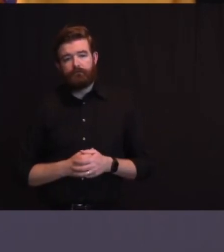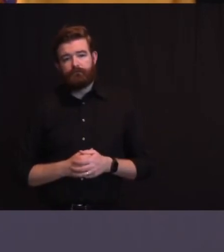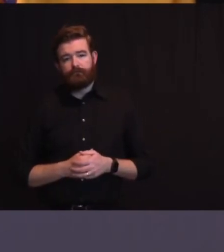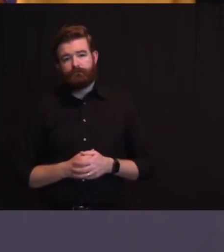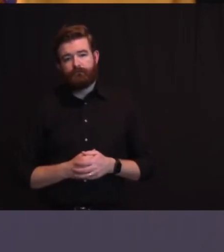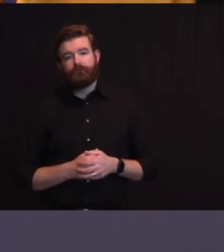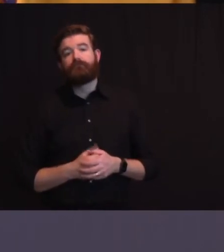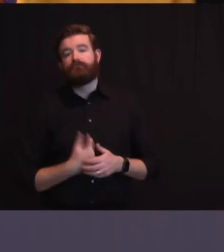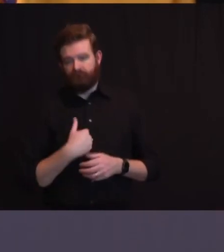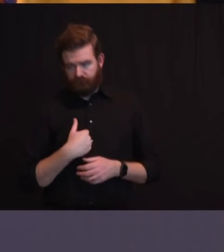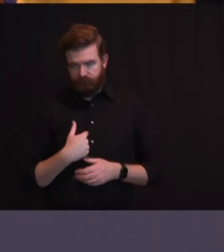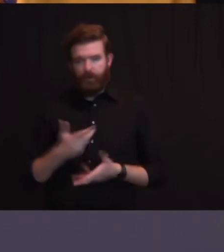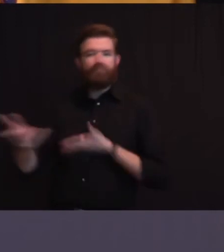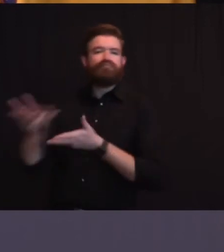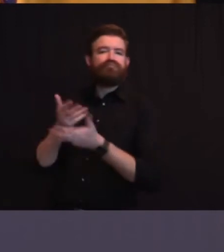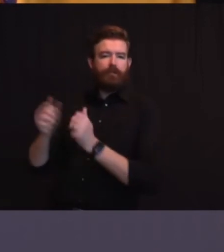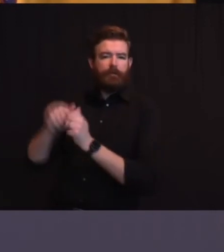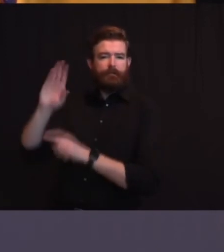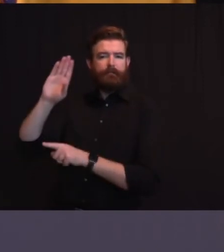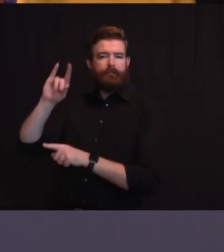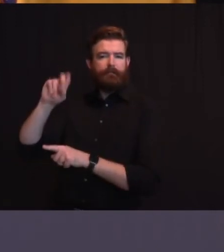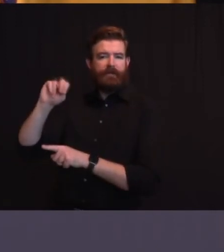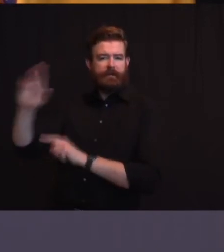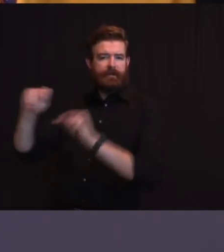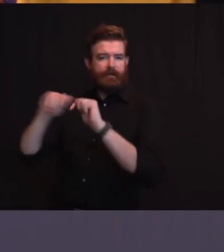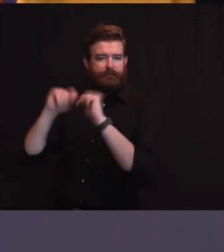team. I've mentioned Vivek Murthy,